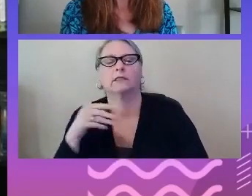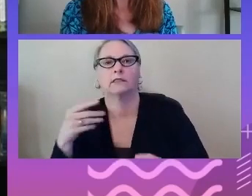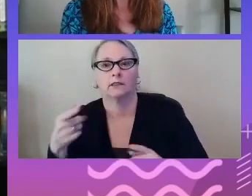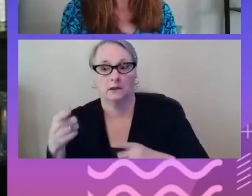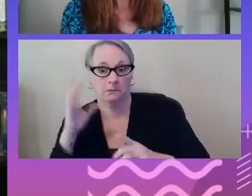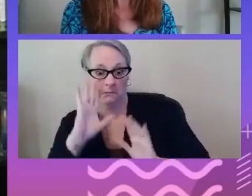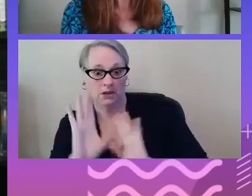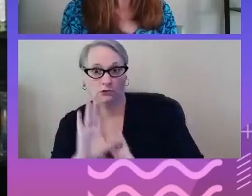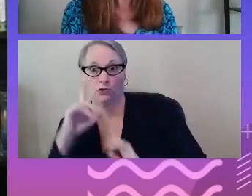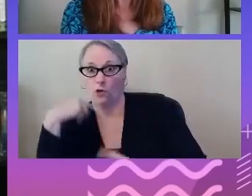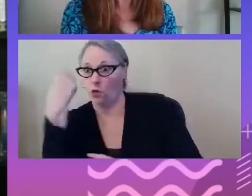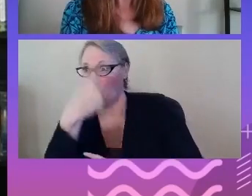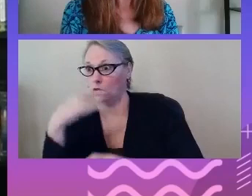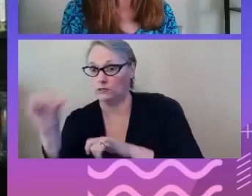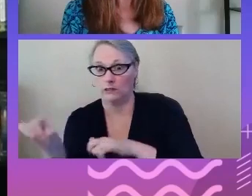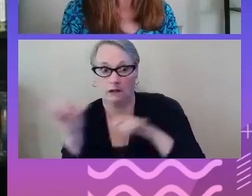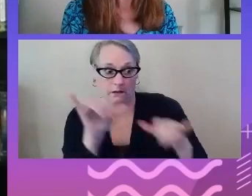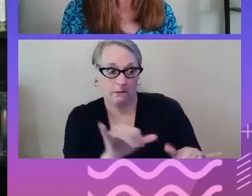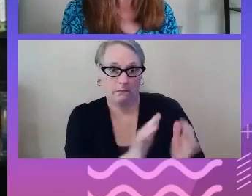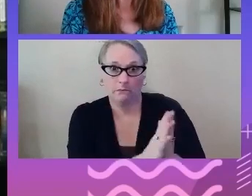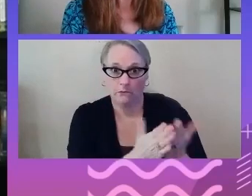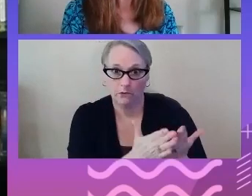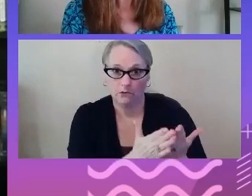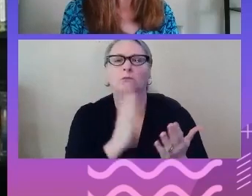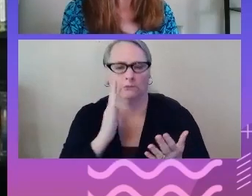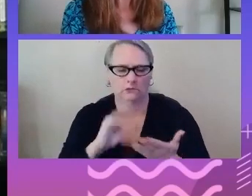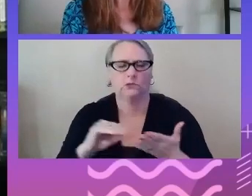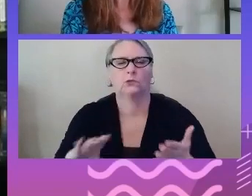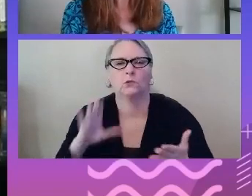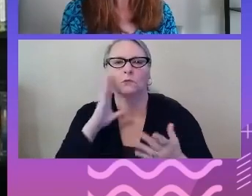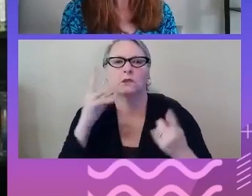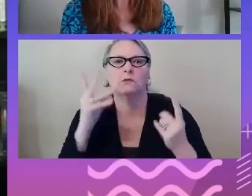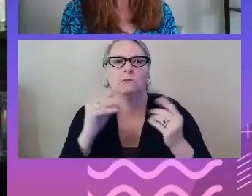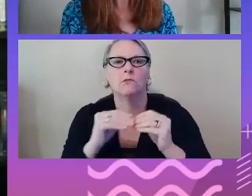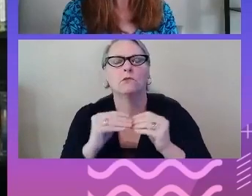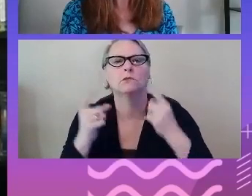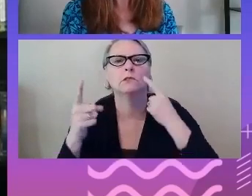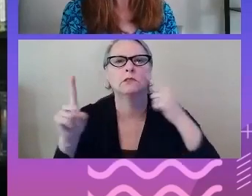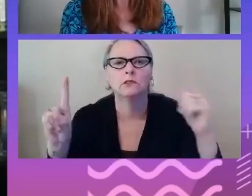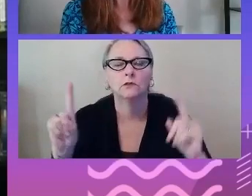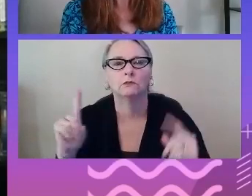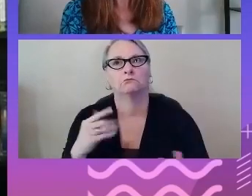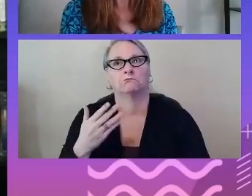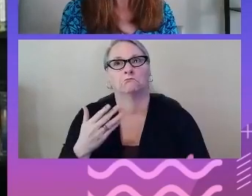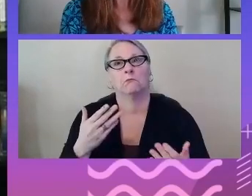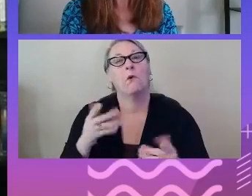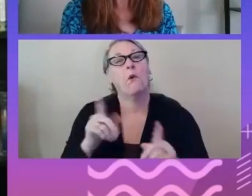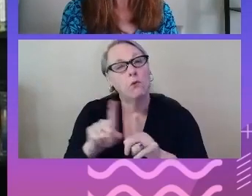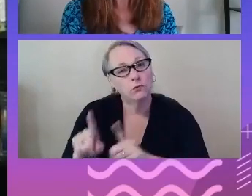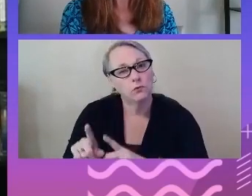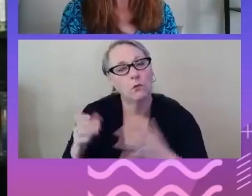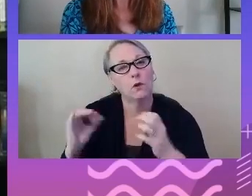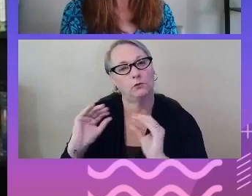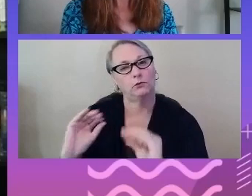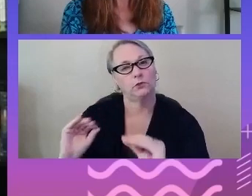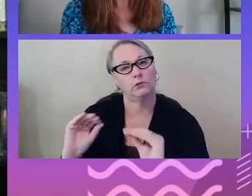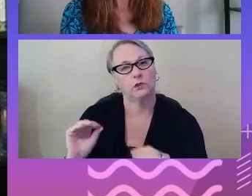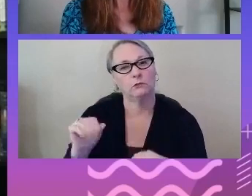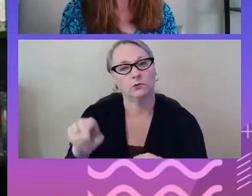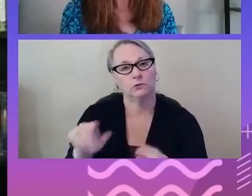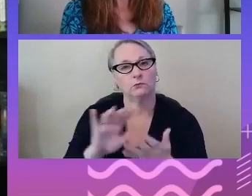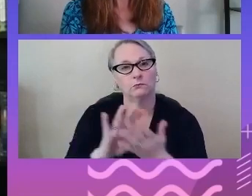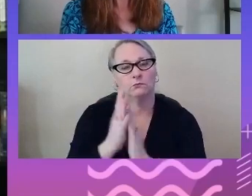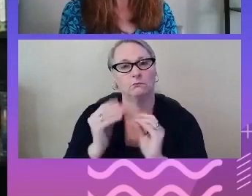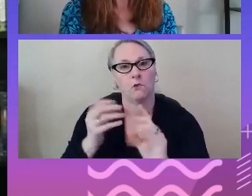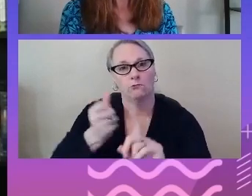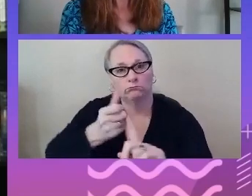But other times you might really be wanting that student to learn to generalize. So like being able to know it's a dragon, even if it looks a little different. And